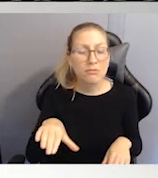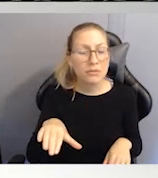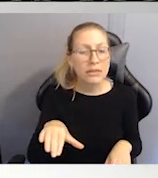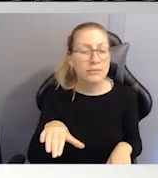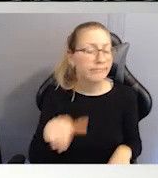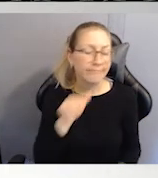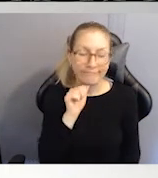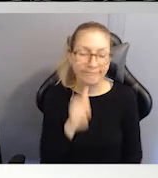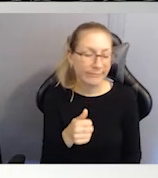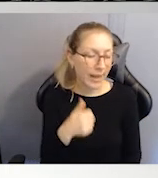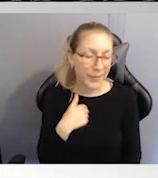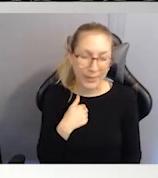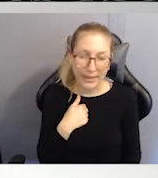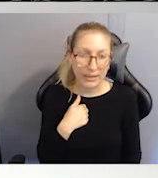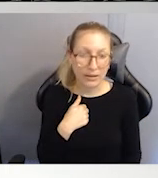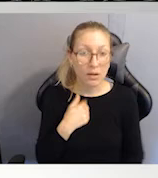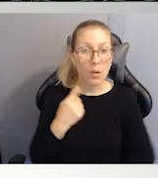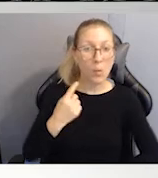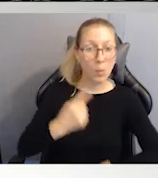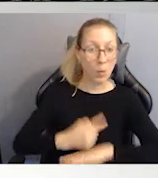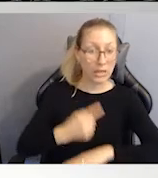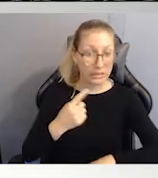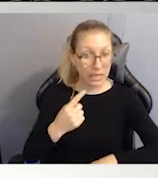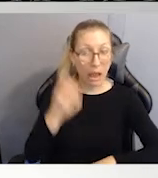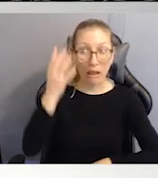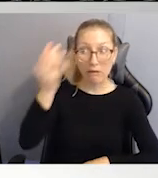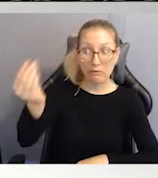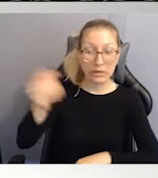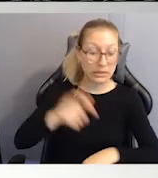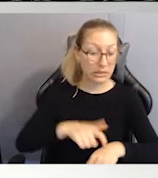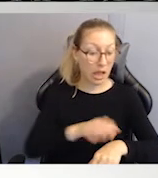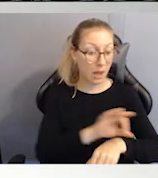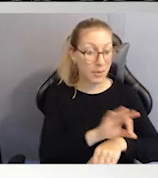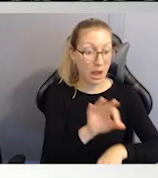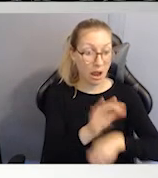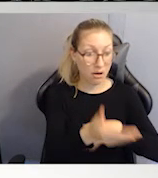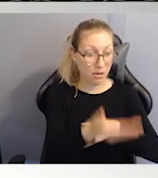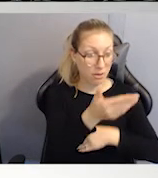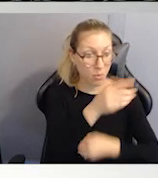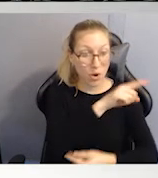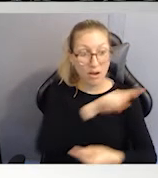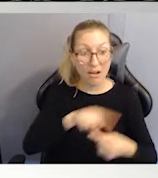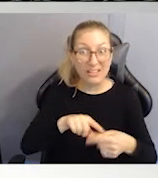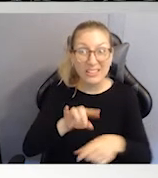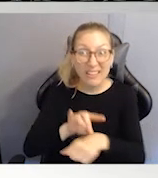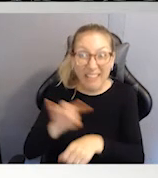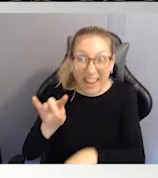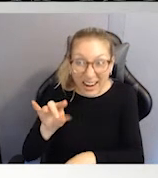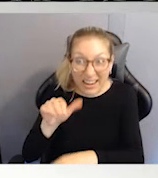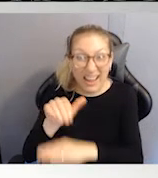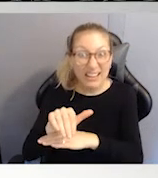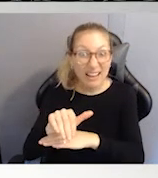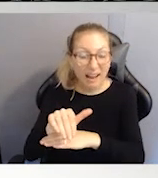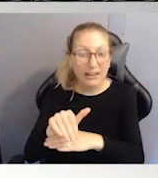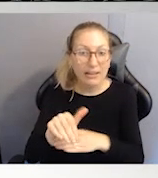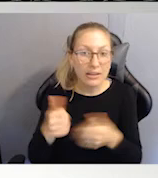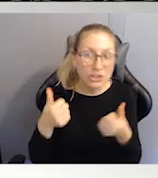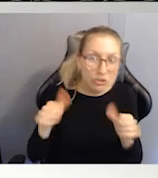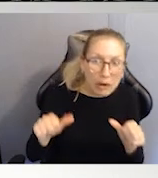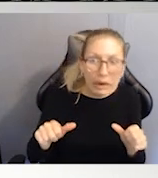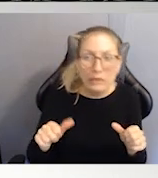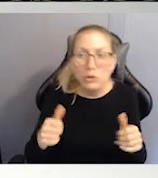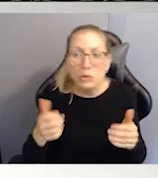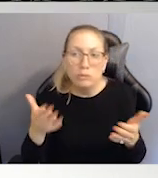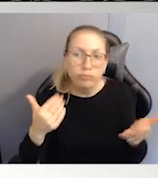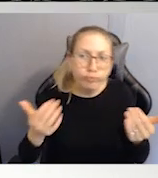person. One day I went out from 9 o'clock in the morning till 8 o'clock at night trying to get donations for